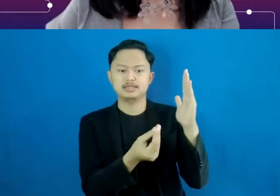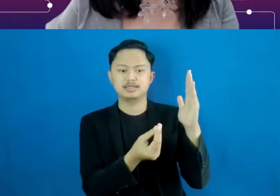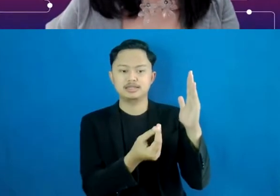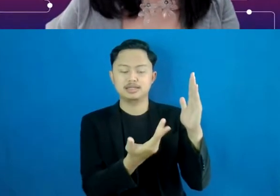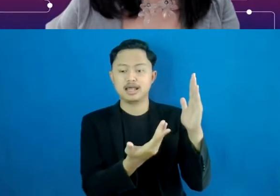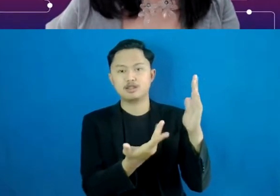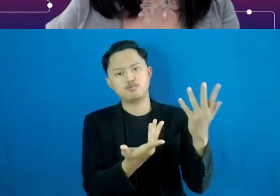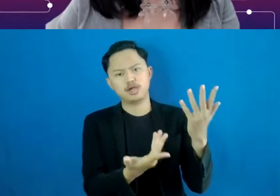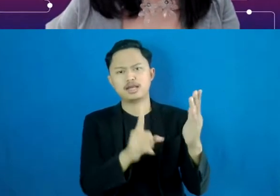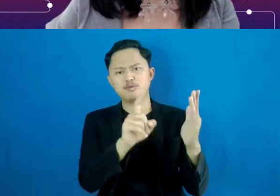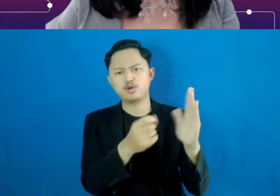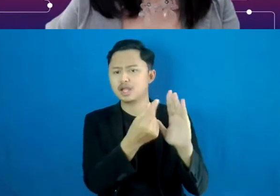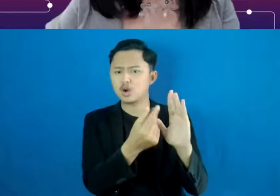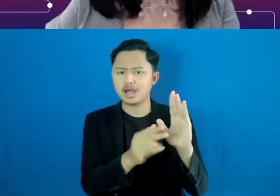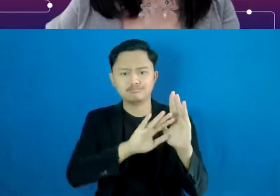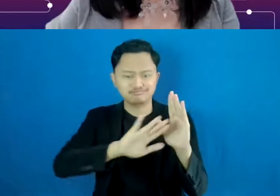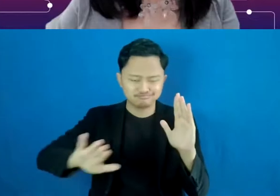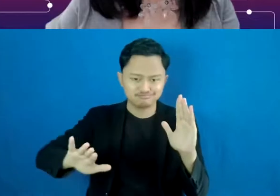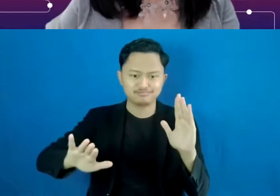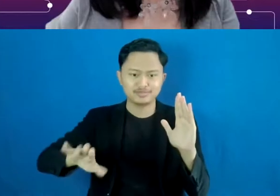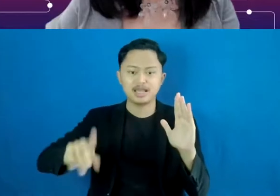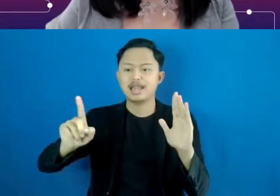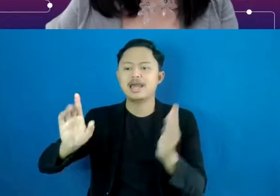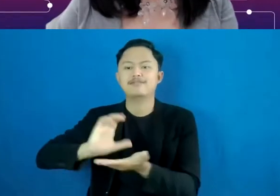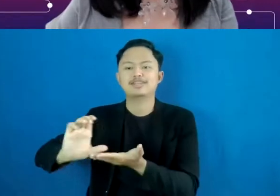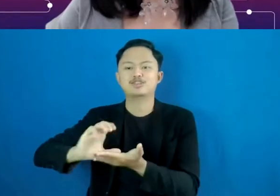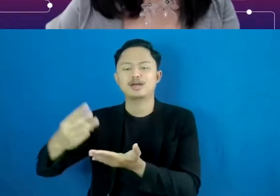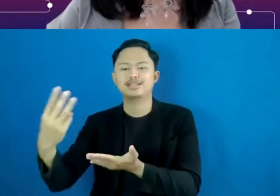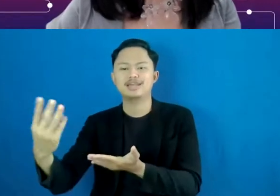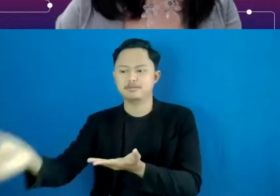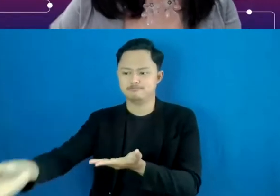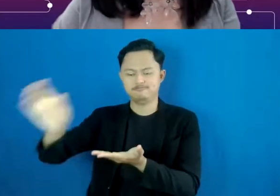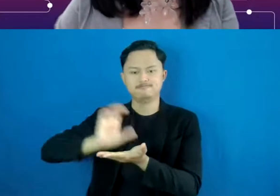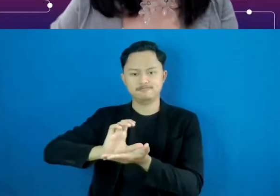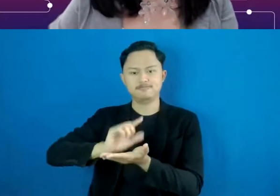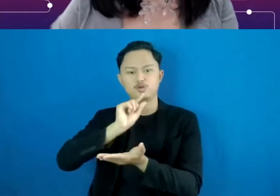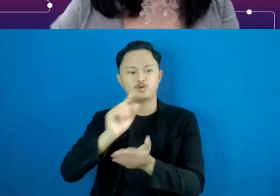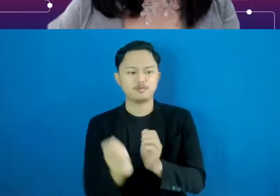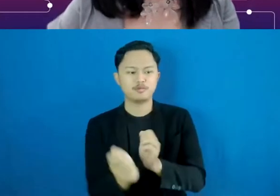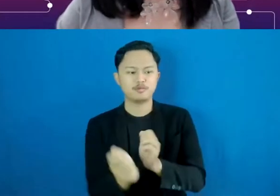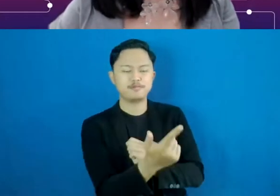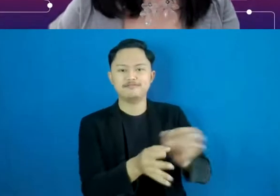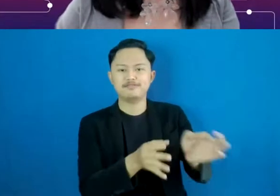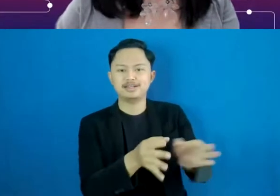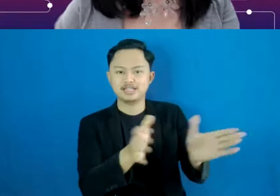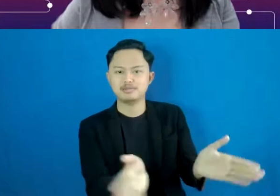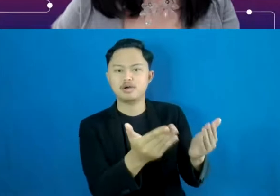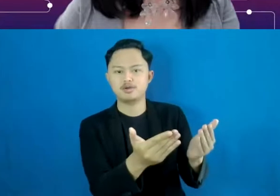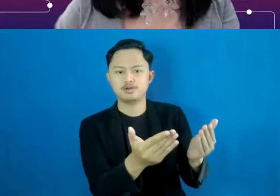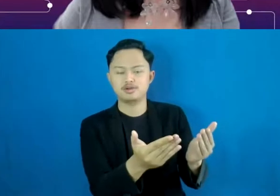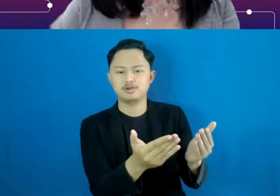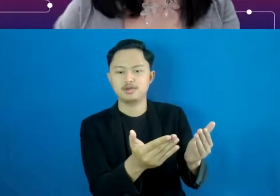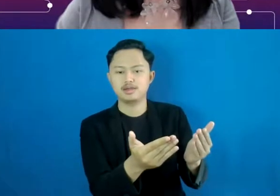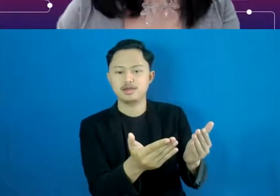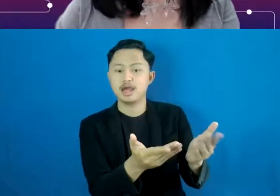financing requirements. So there are third party investors who are willing to set up the charging facilities and they can be paid based on the amount